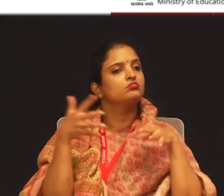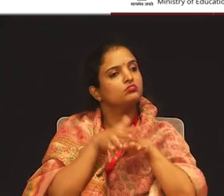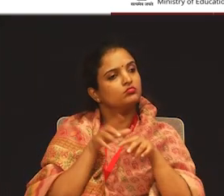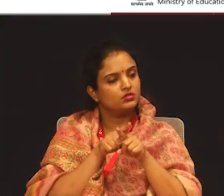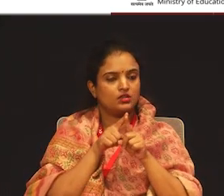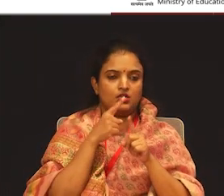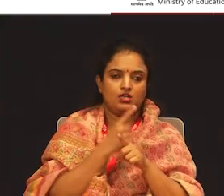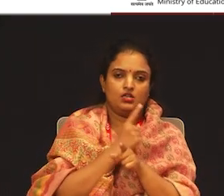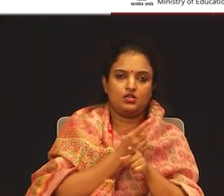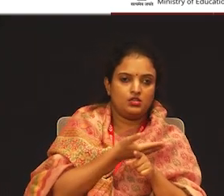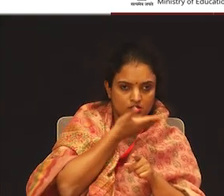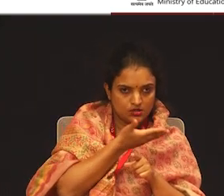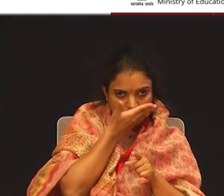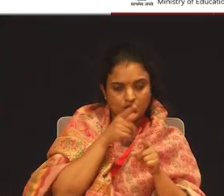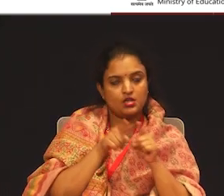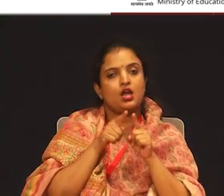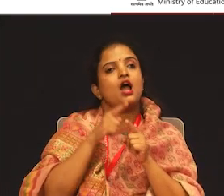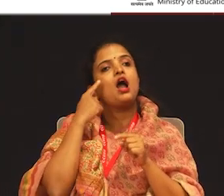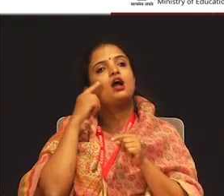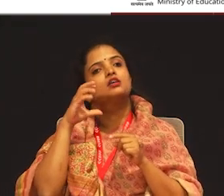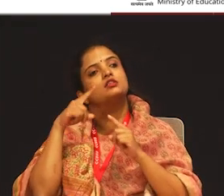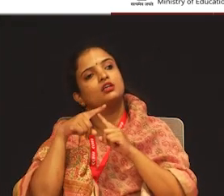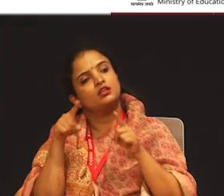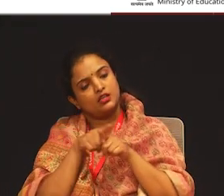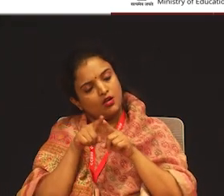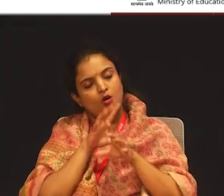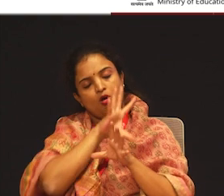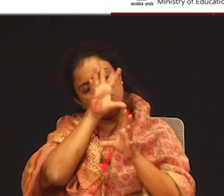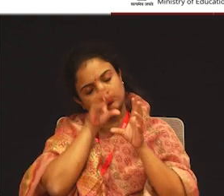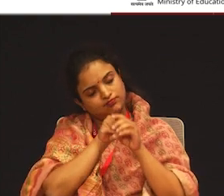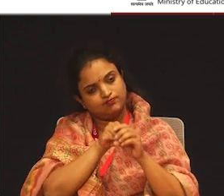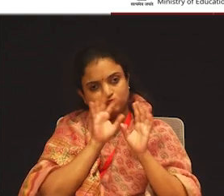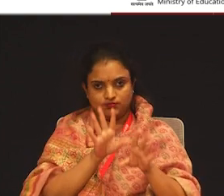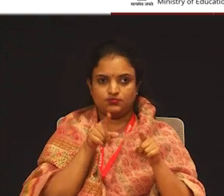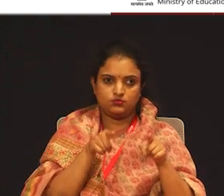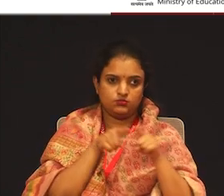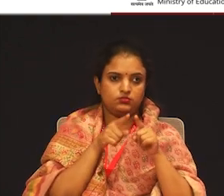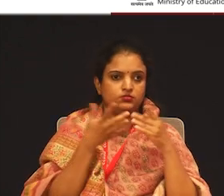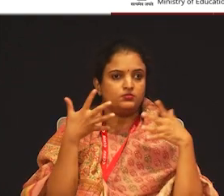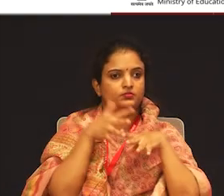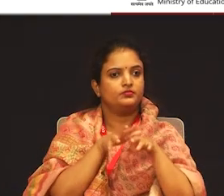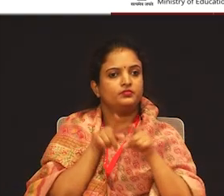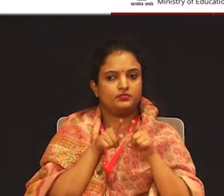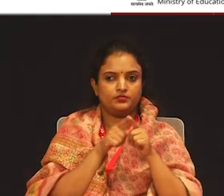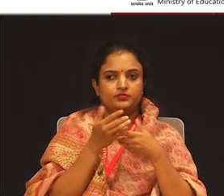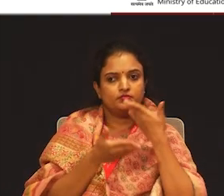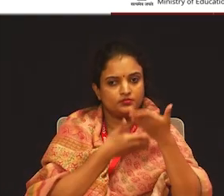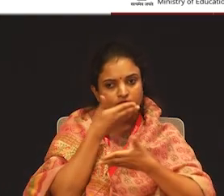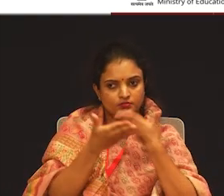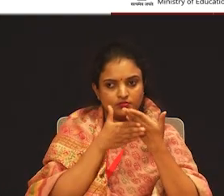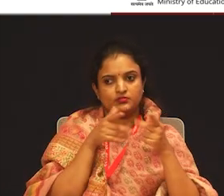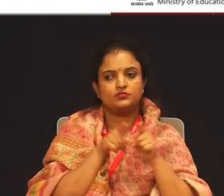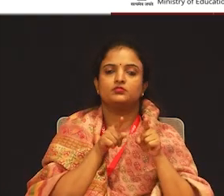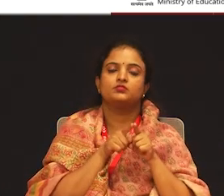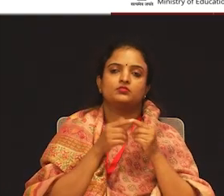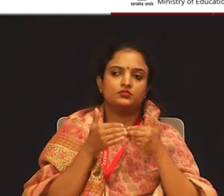teacher training, it includes ICT in education also. It includes gender inclusion and all kind of requirements